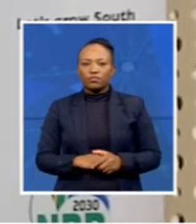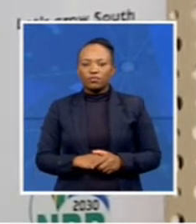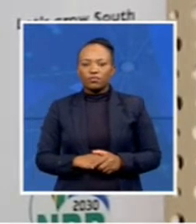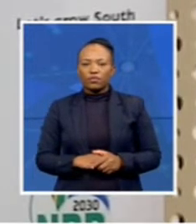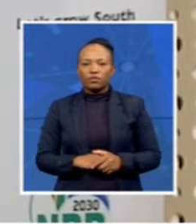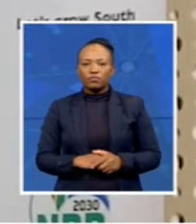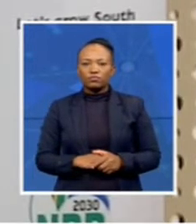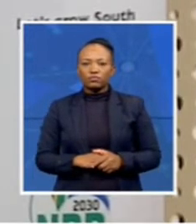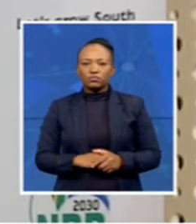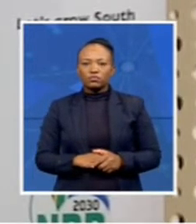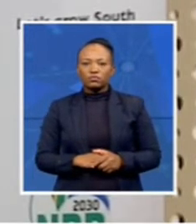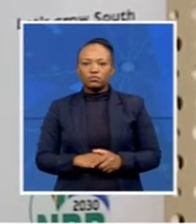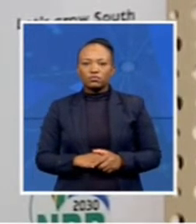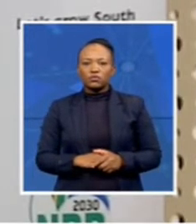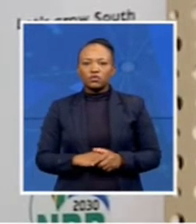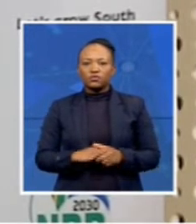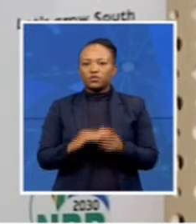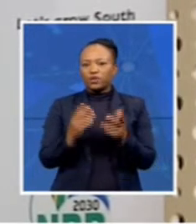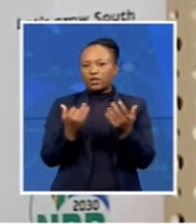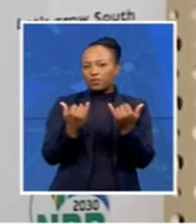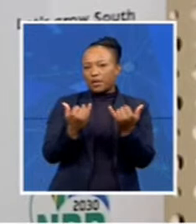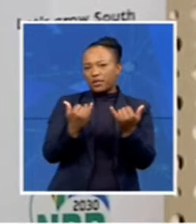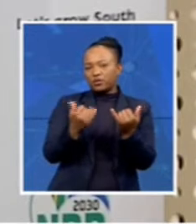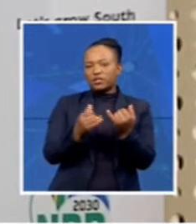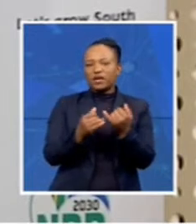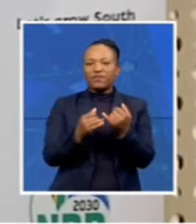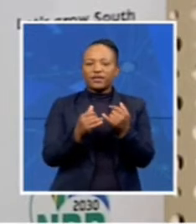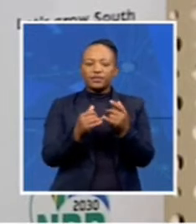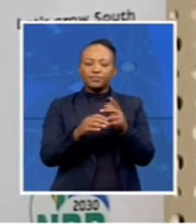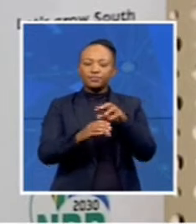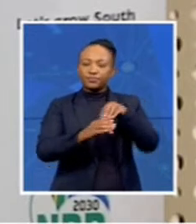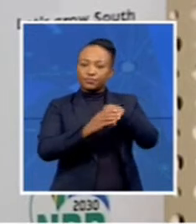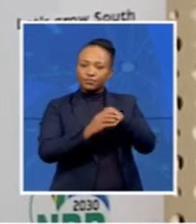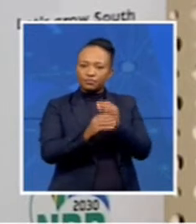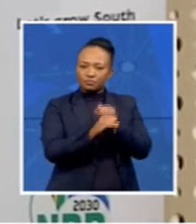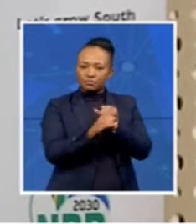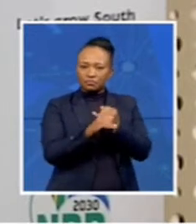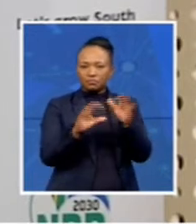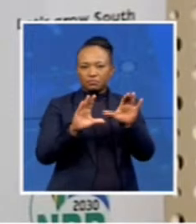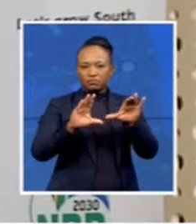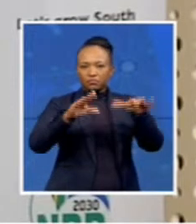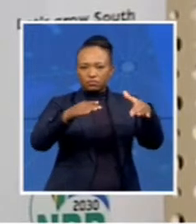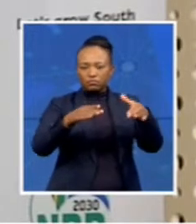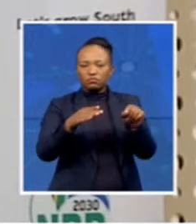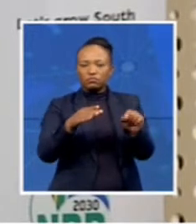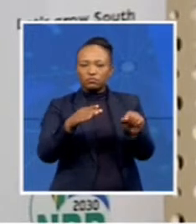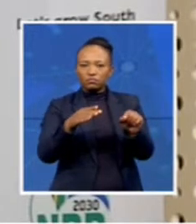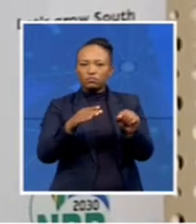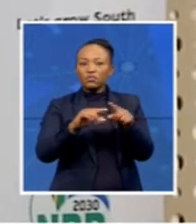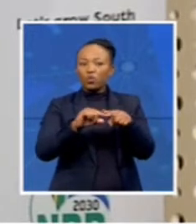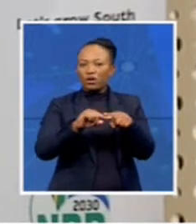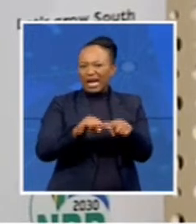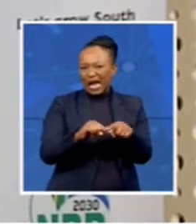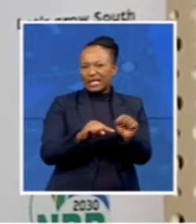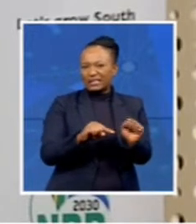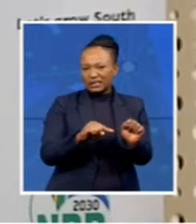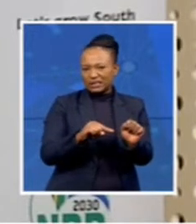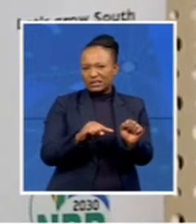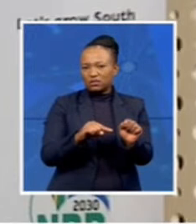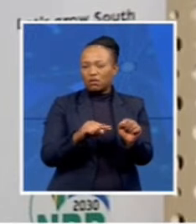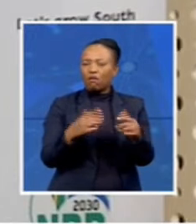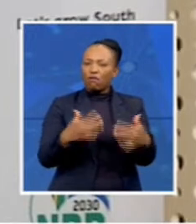arrangements in the country, and we rely on them, and we thank them for their continued work